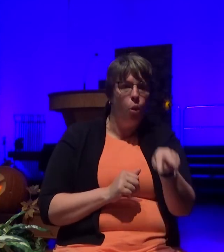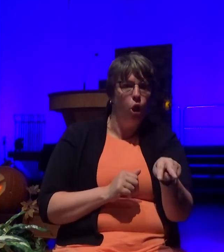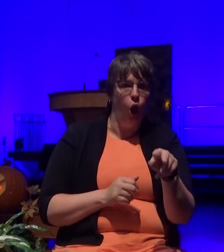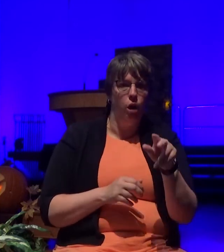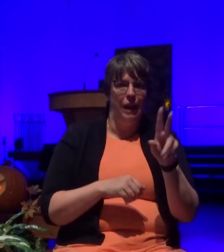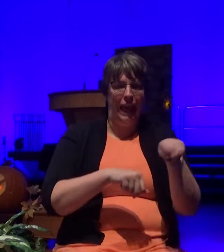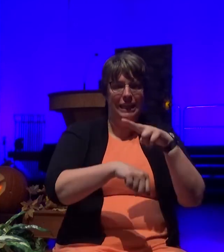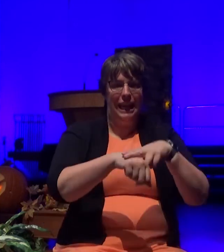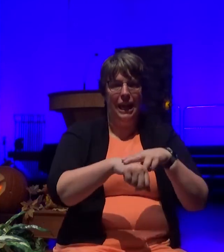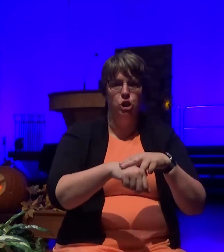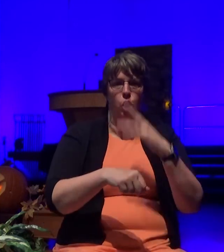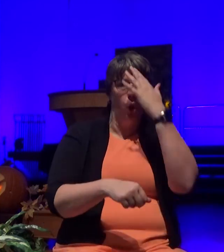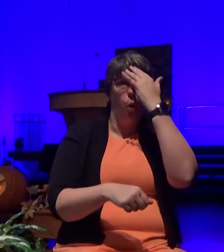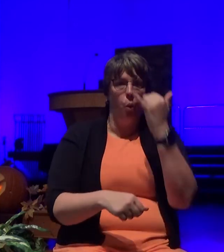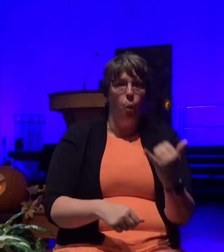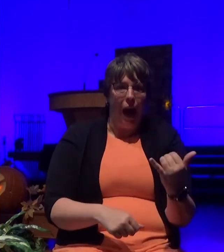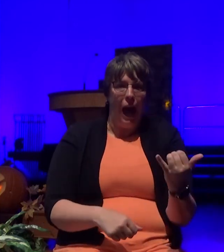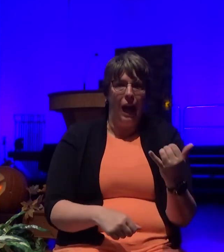can only be one flower?